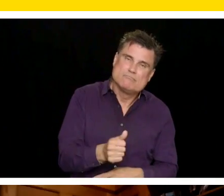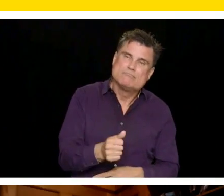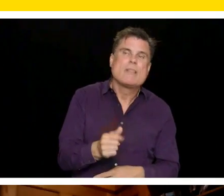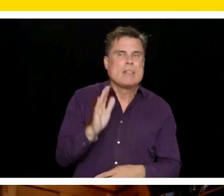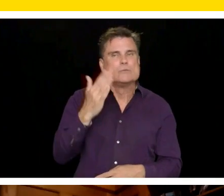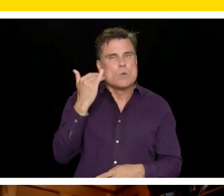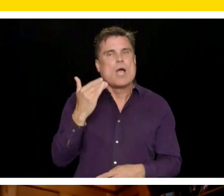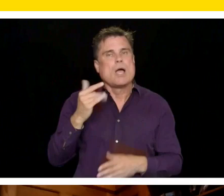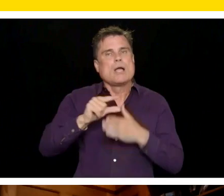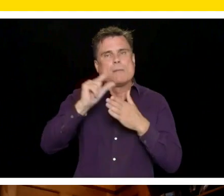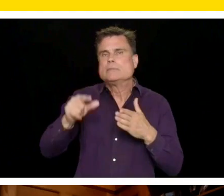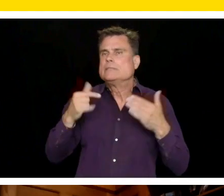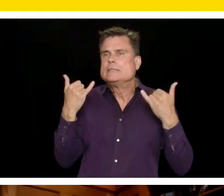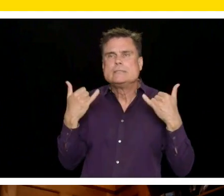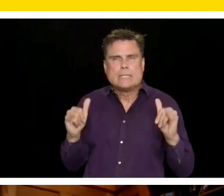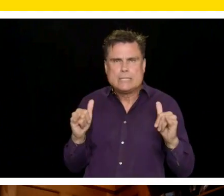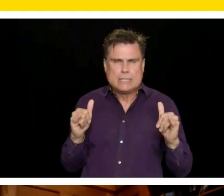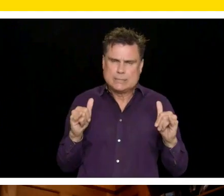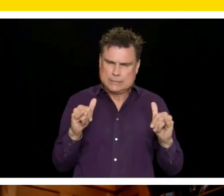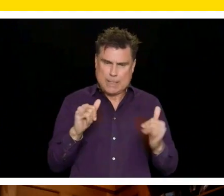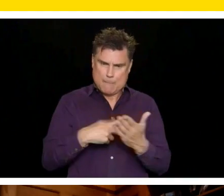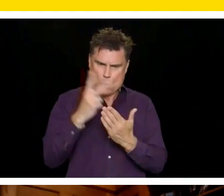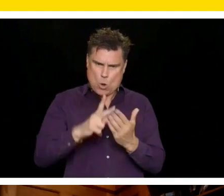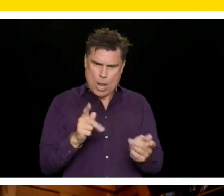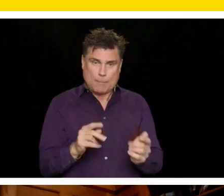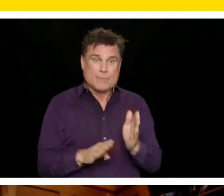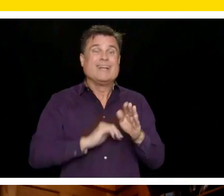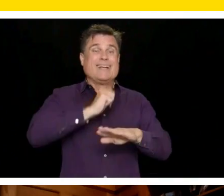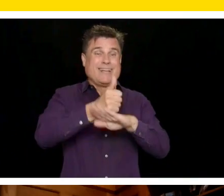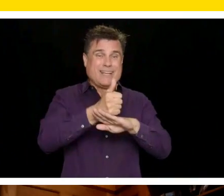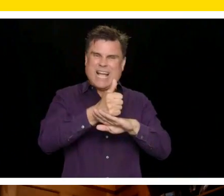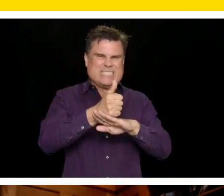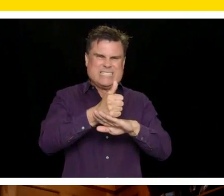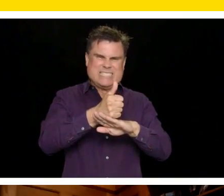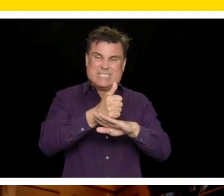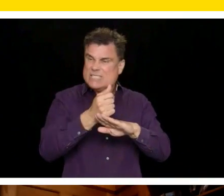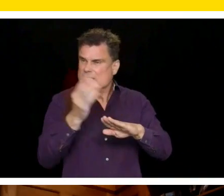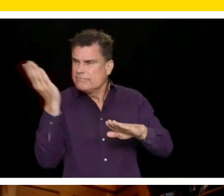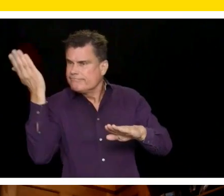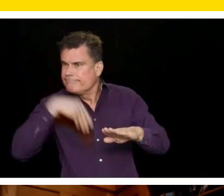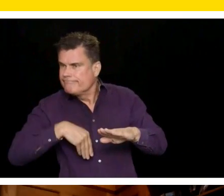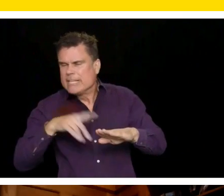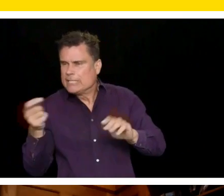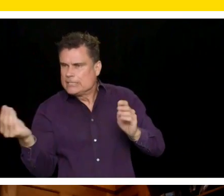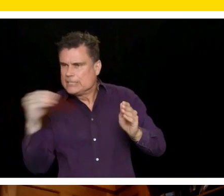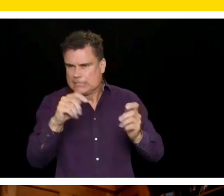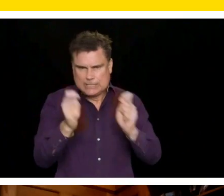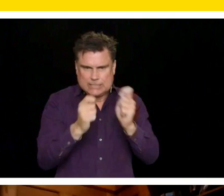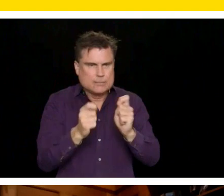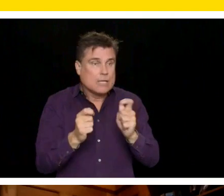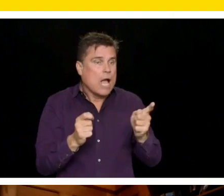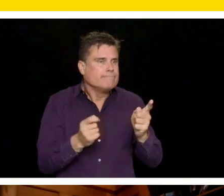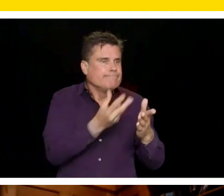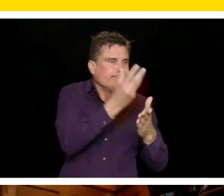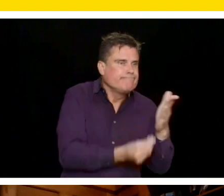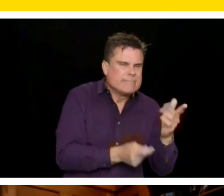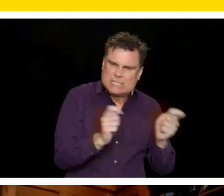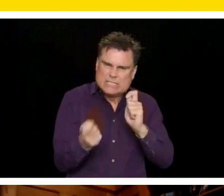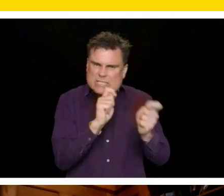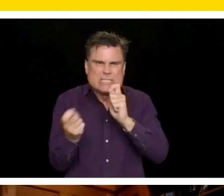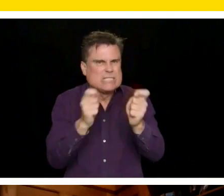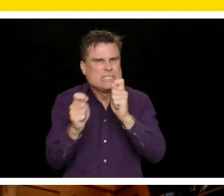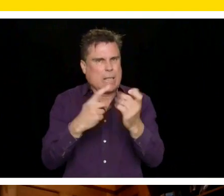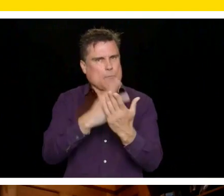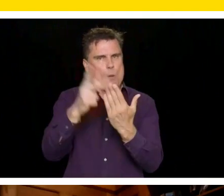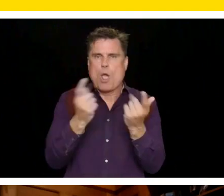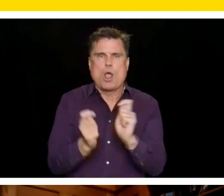can support people. And I really want to just acknowledge that for business owners who also have